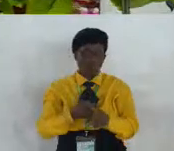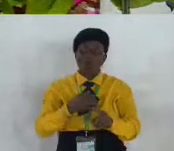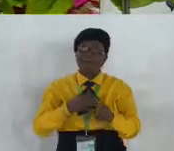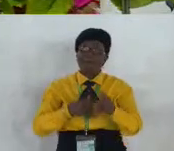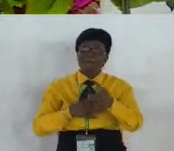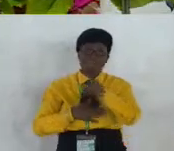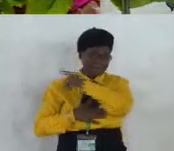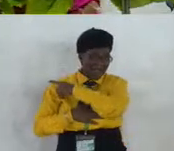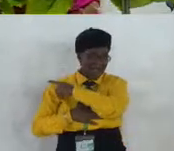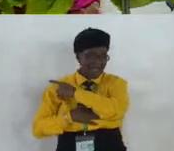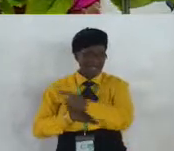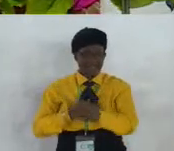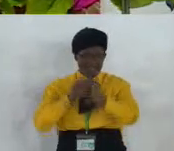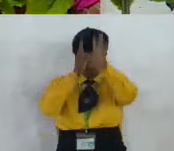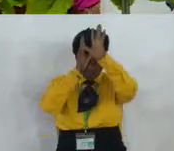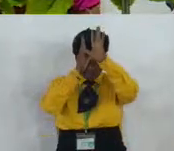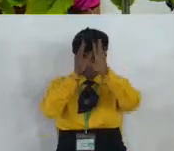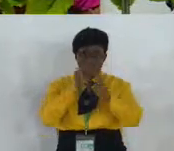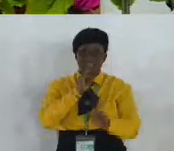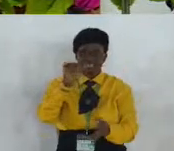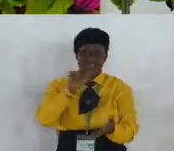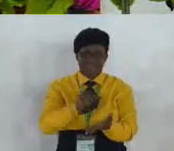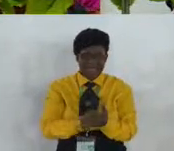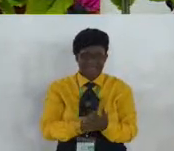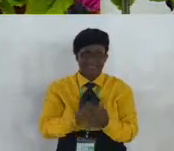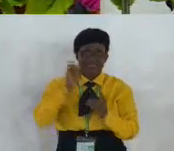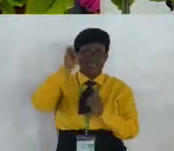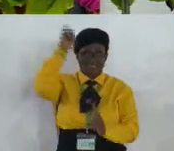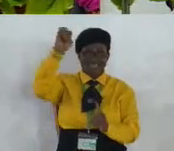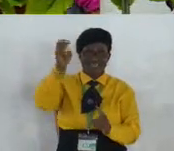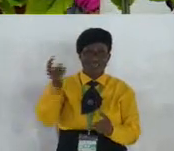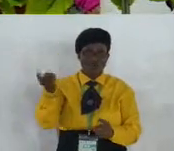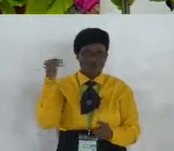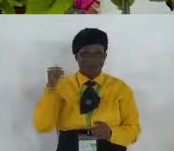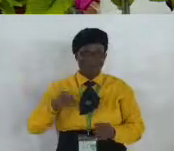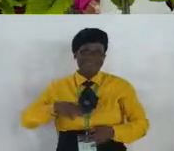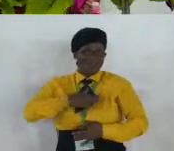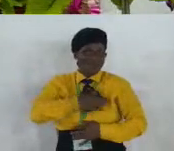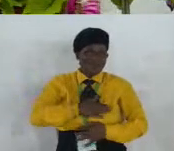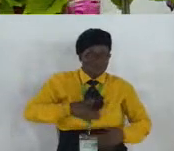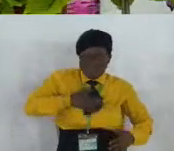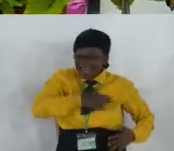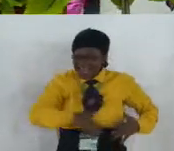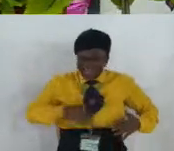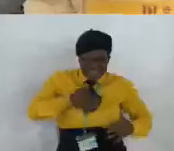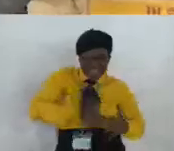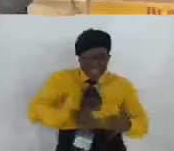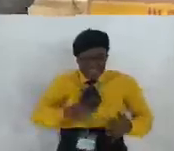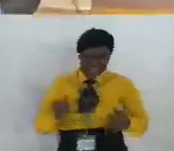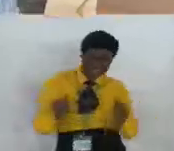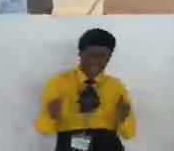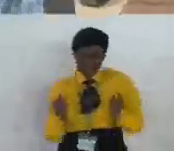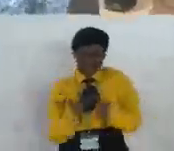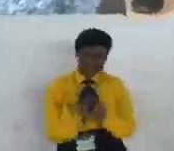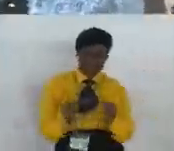is that he was pleased with your worship of yesterday night.